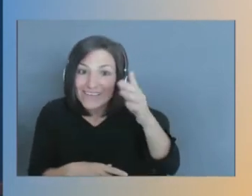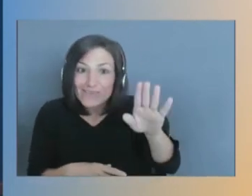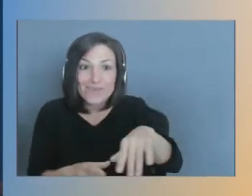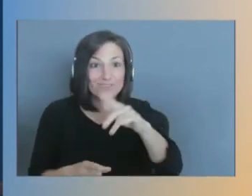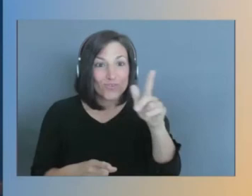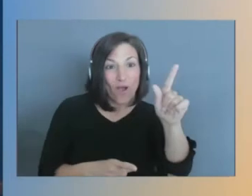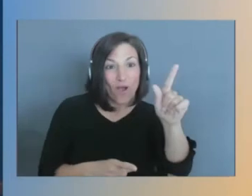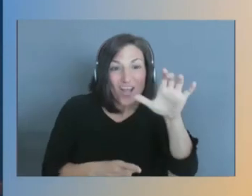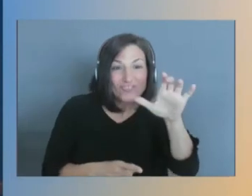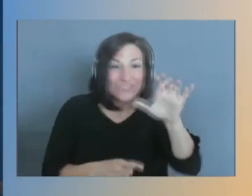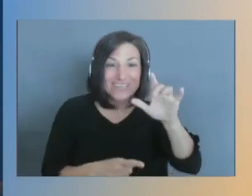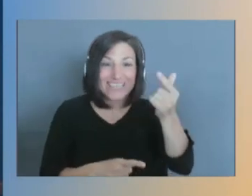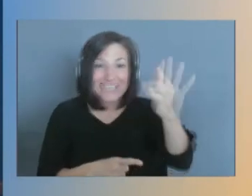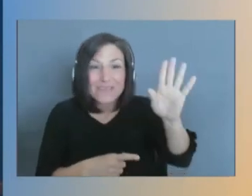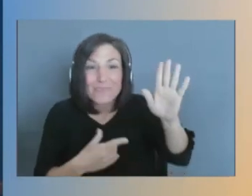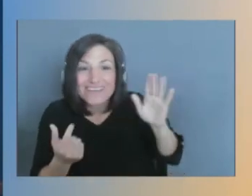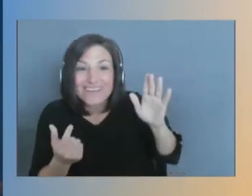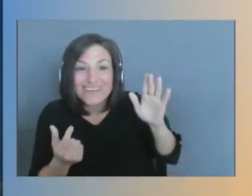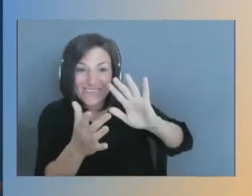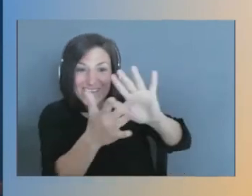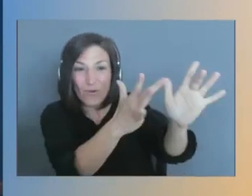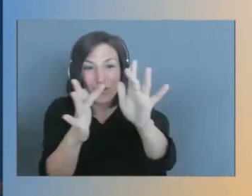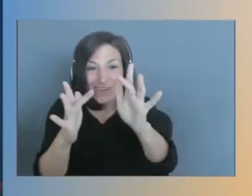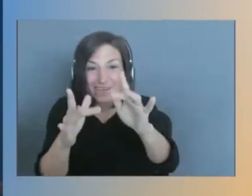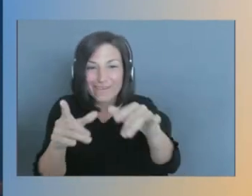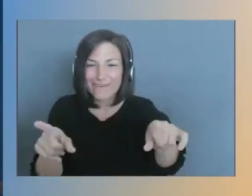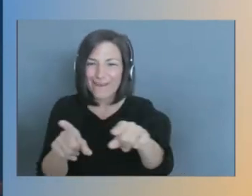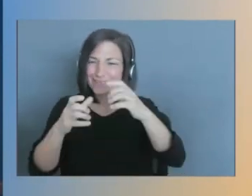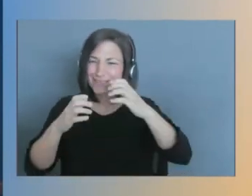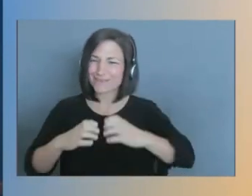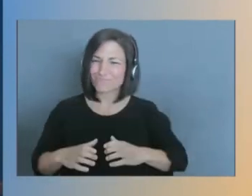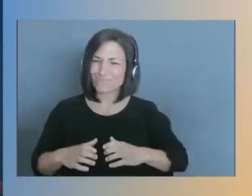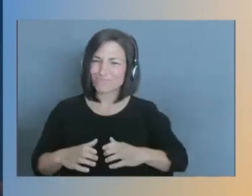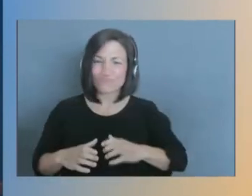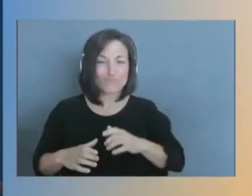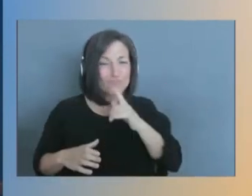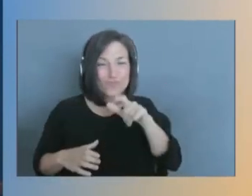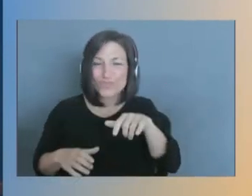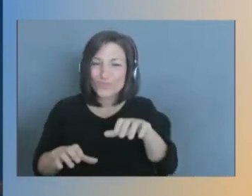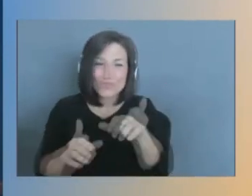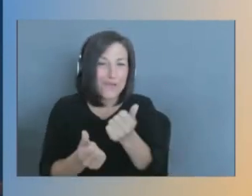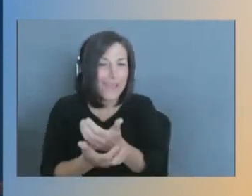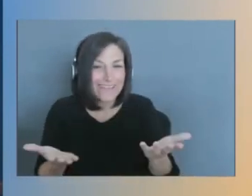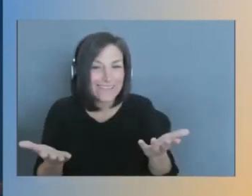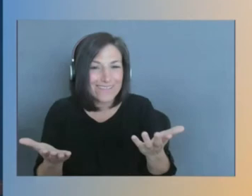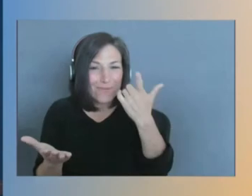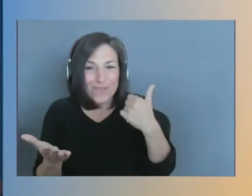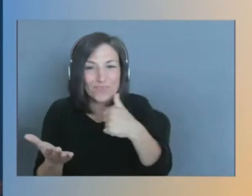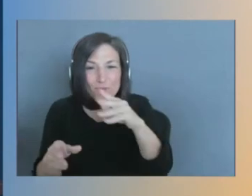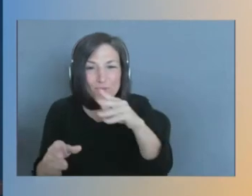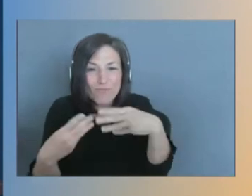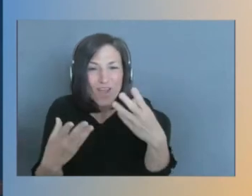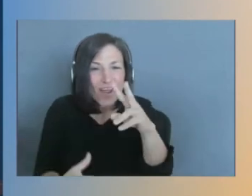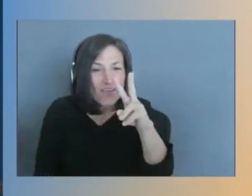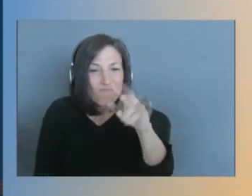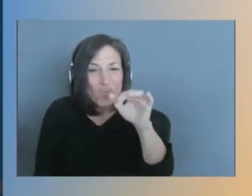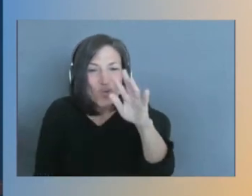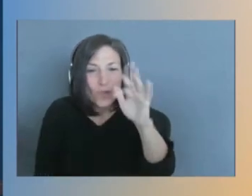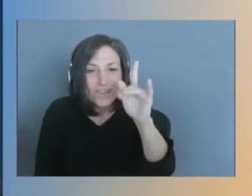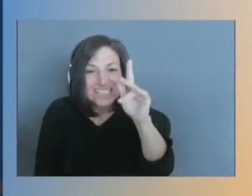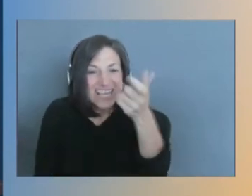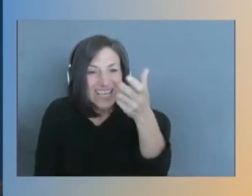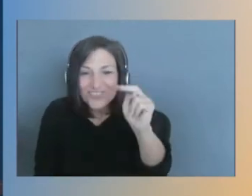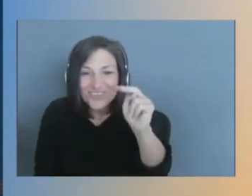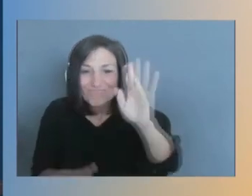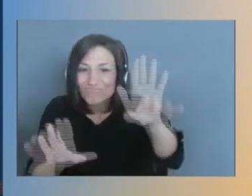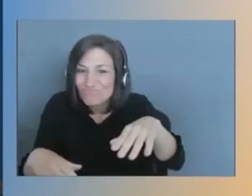customer, you didn't have to do anything to get those advantages. Because of the virtualization that we provide, you don't need to install new drivers. You don't